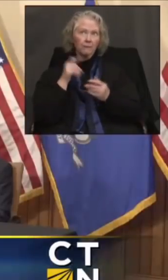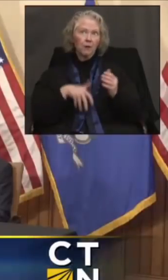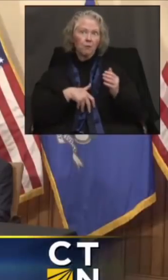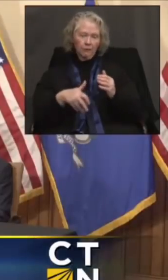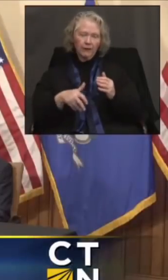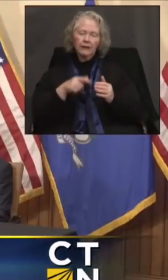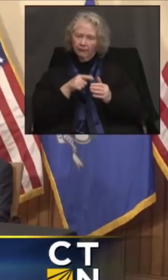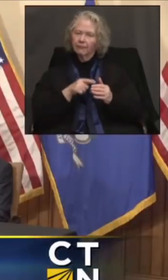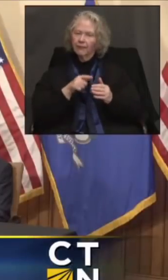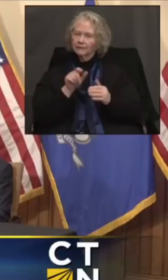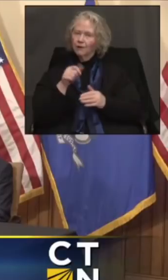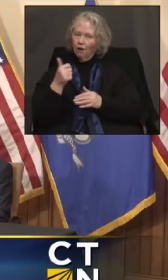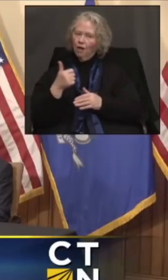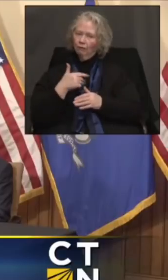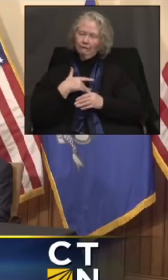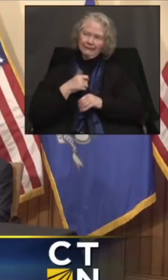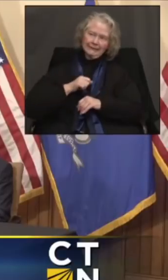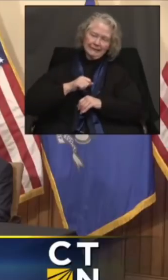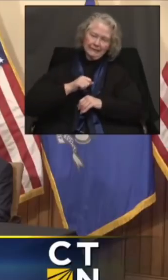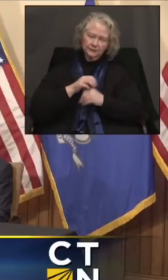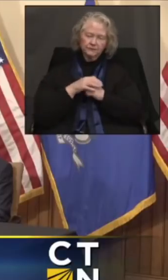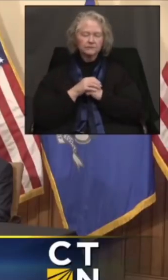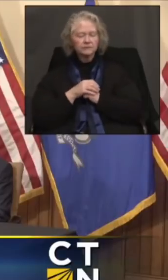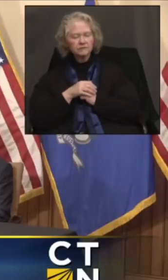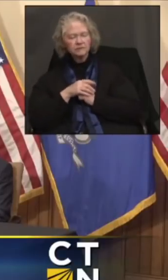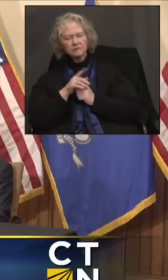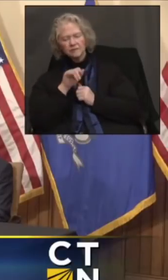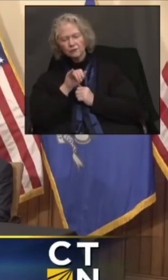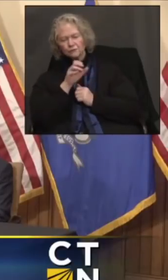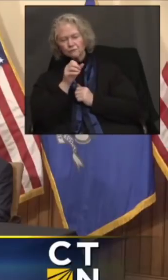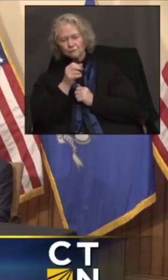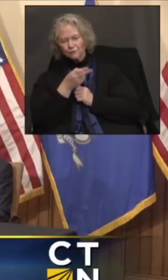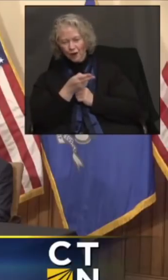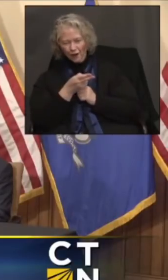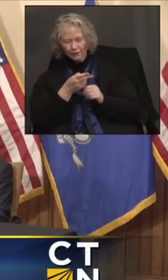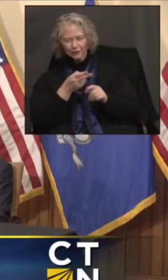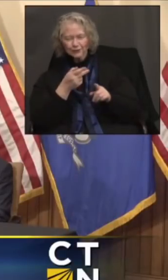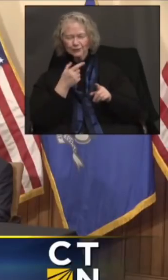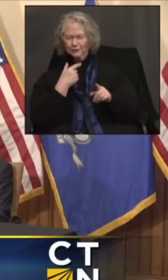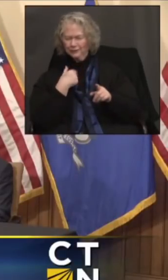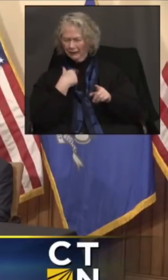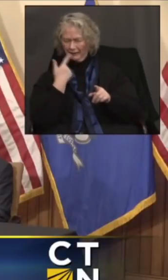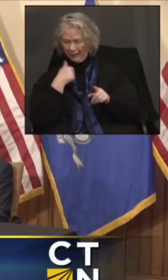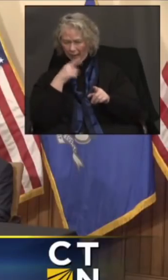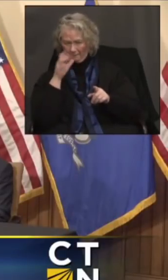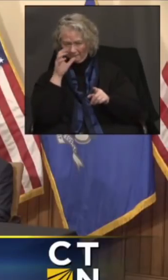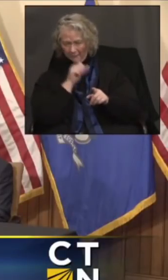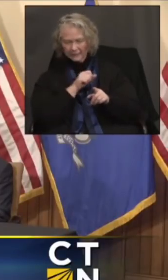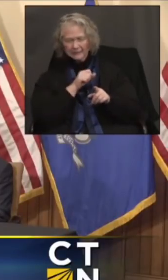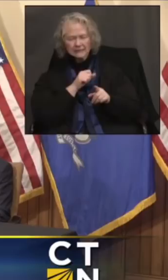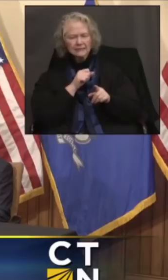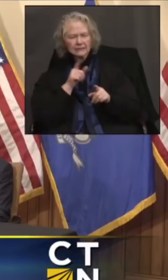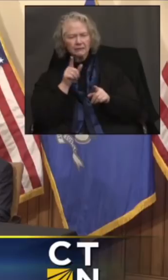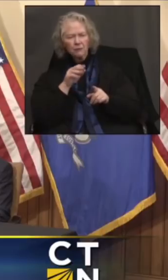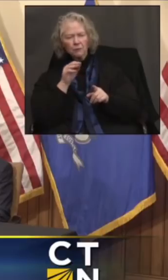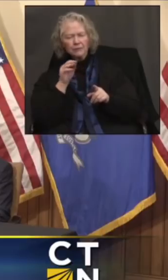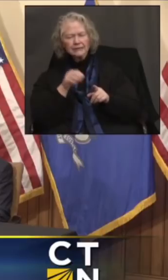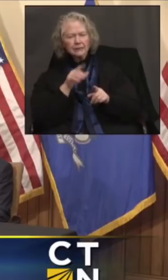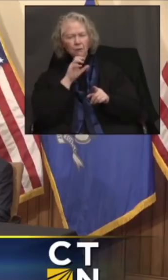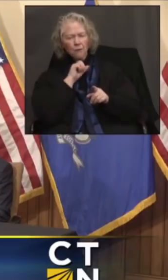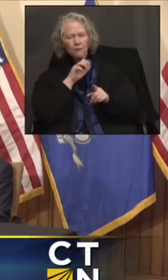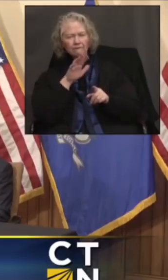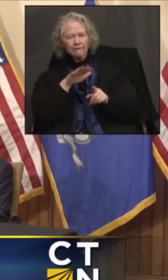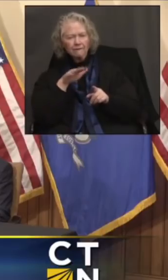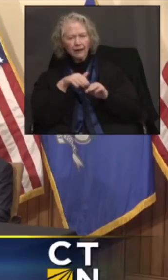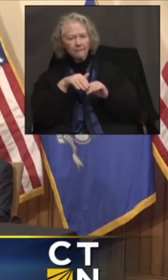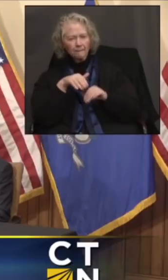thanks. Josh, I apologize if I missed this. My eyes aren't quite as good as the governor's, but the percentage of 55 and over